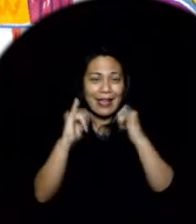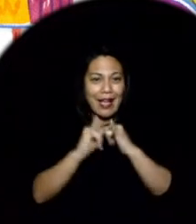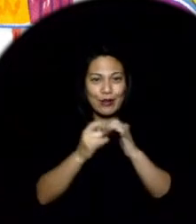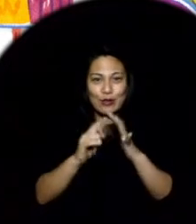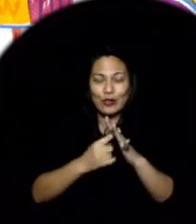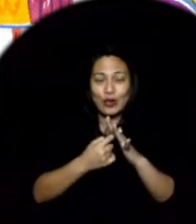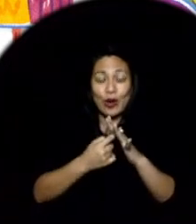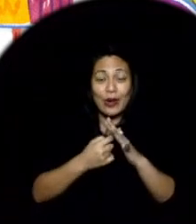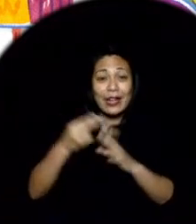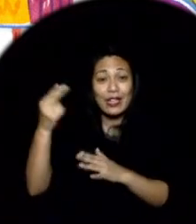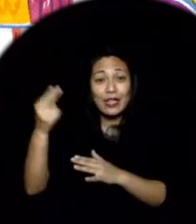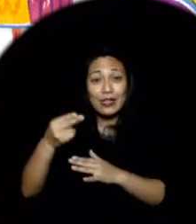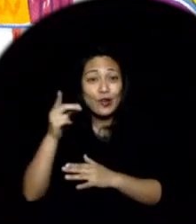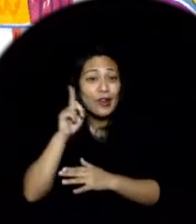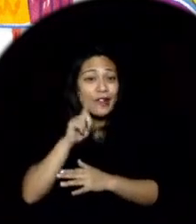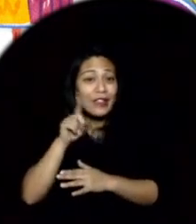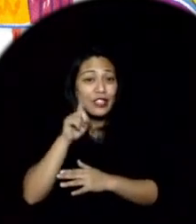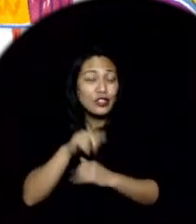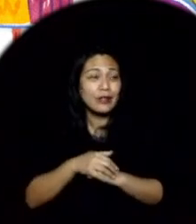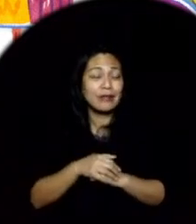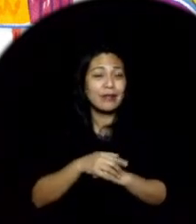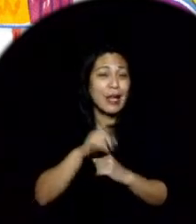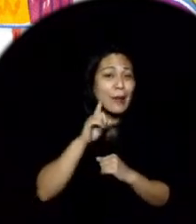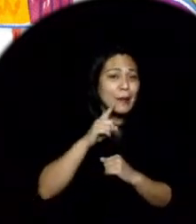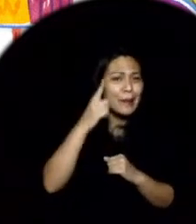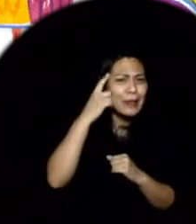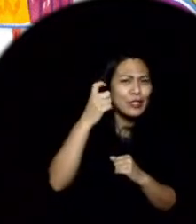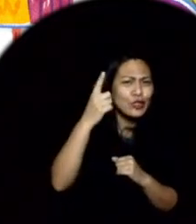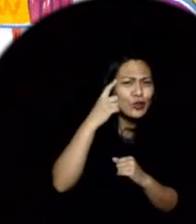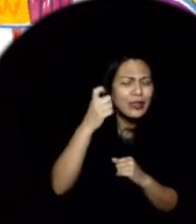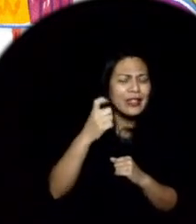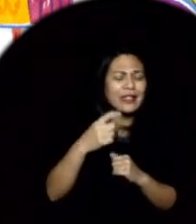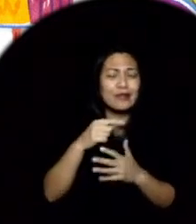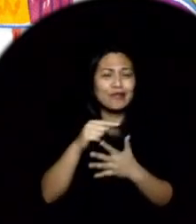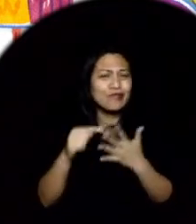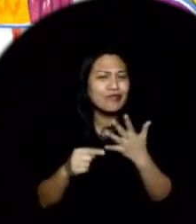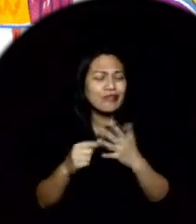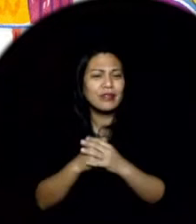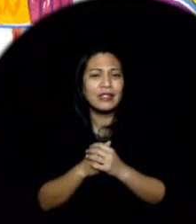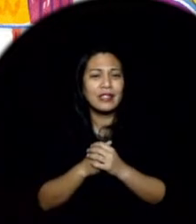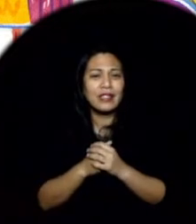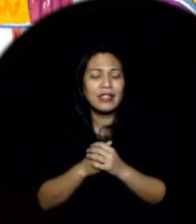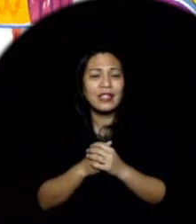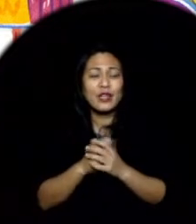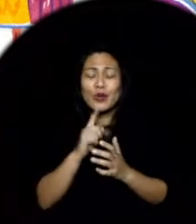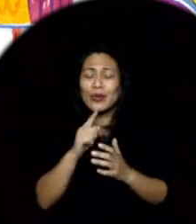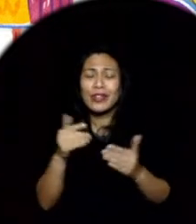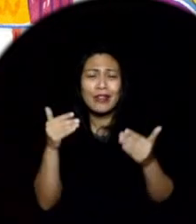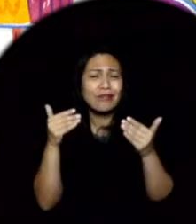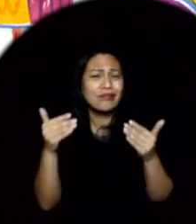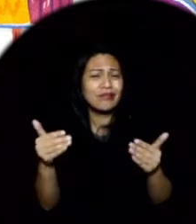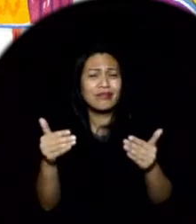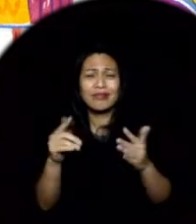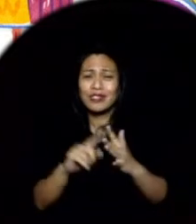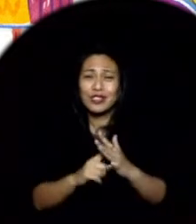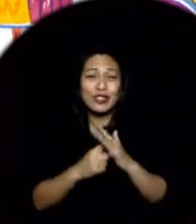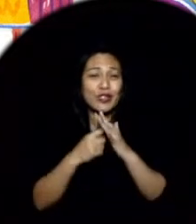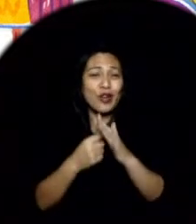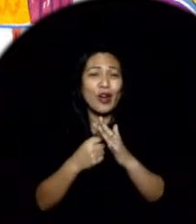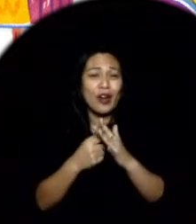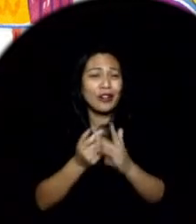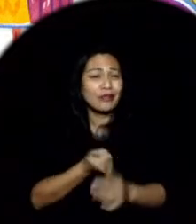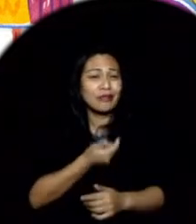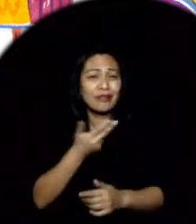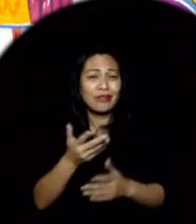started as a writer. Historical fiction, mystery, whatever your thing is, just like Jennifer and Sylvia said, just